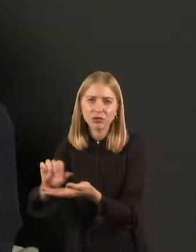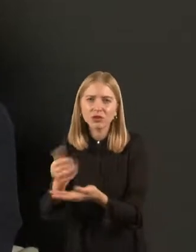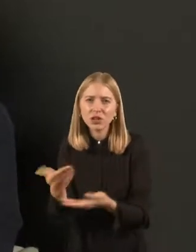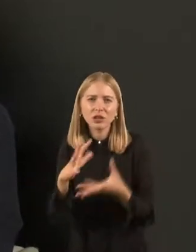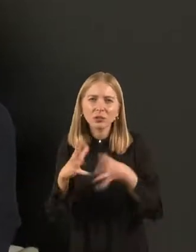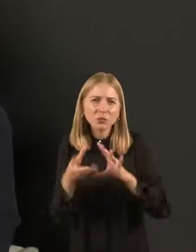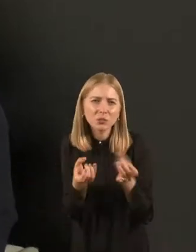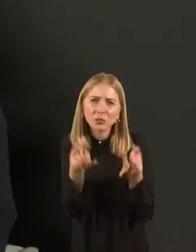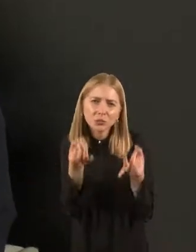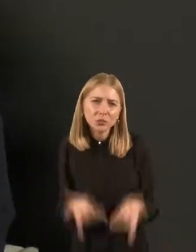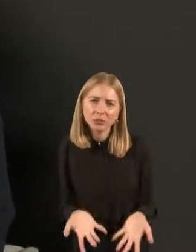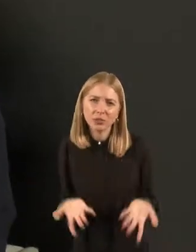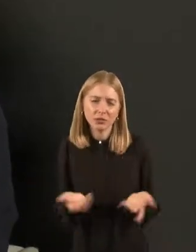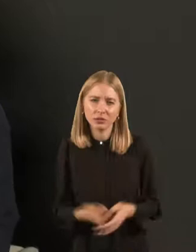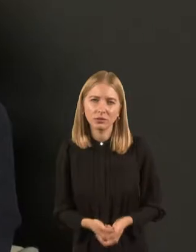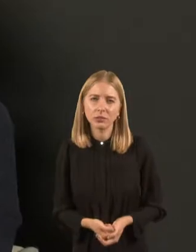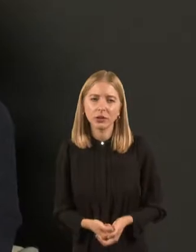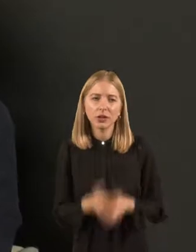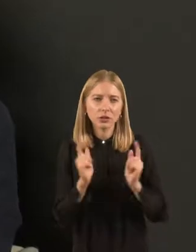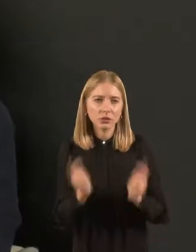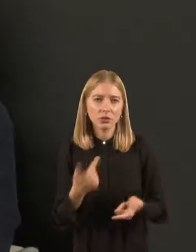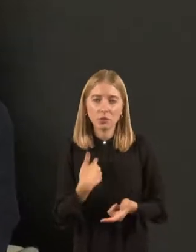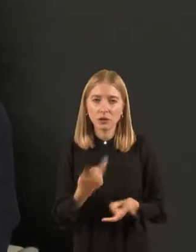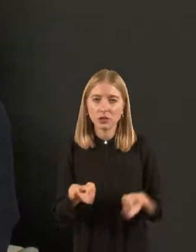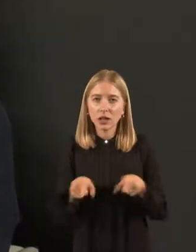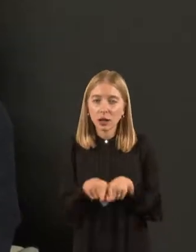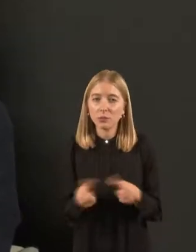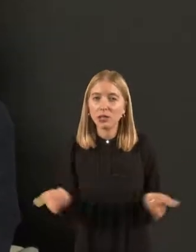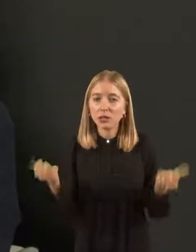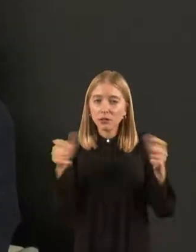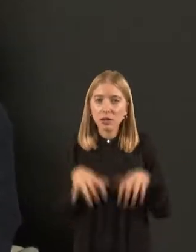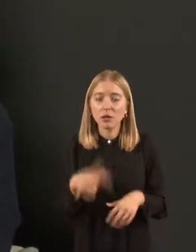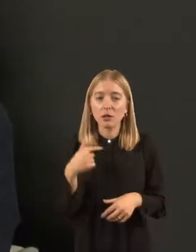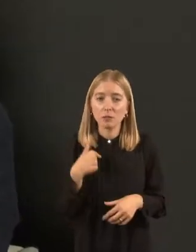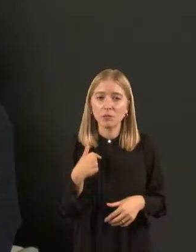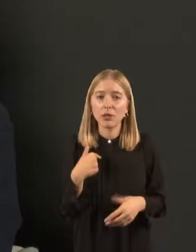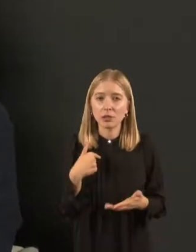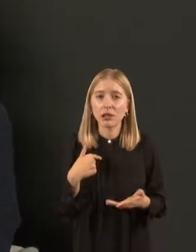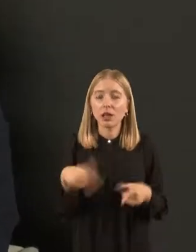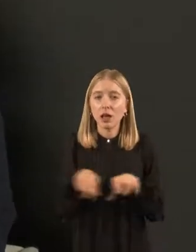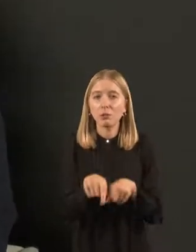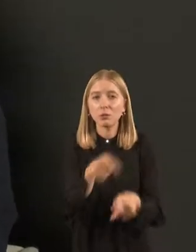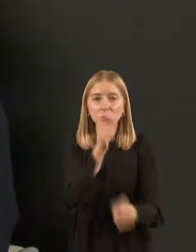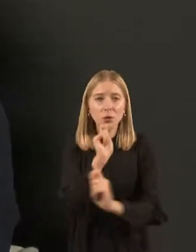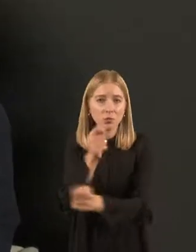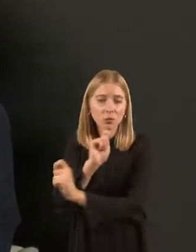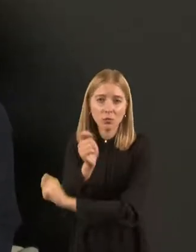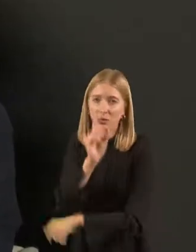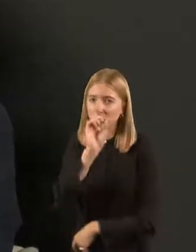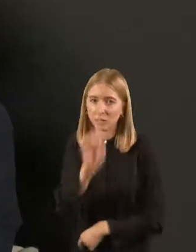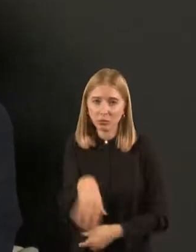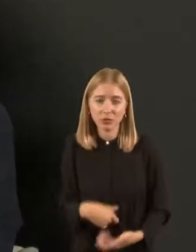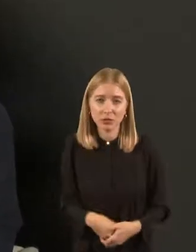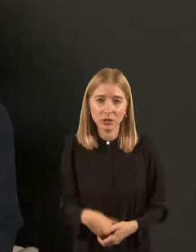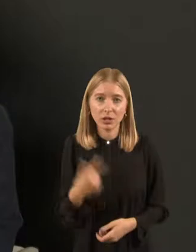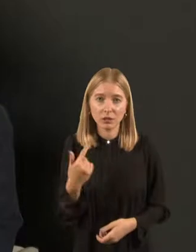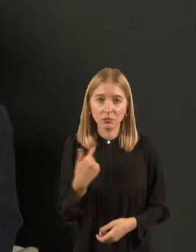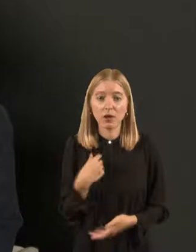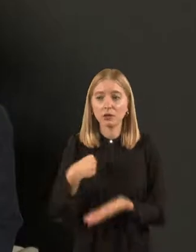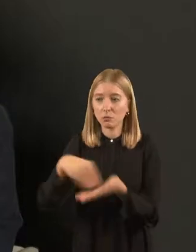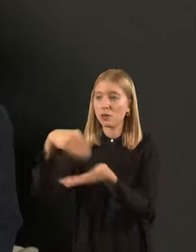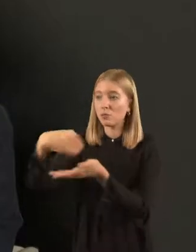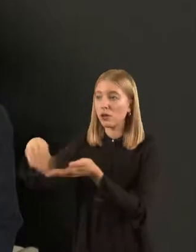that the funds are just negligent. It will not cover all the costs. Of course, we do not